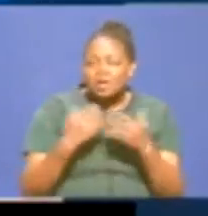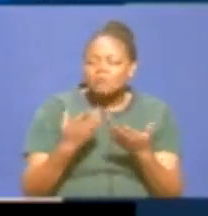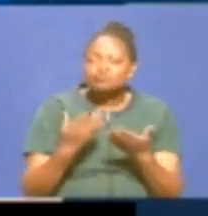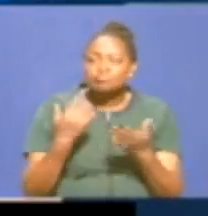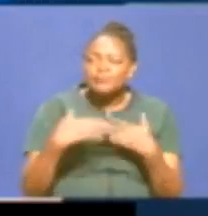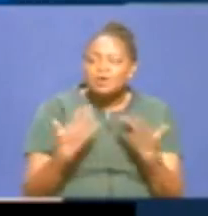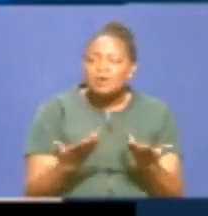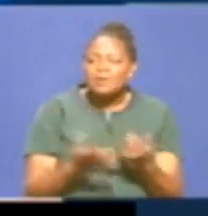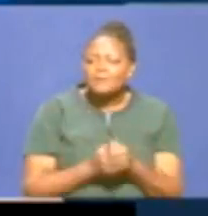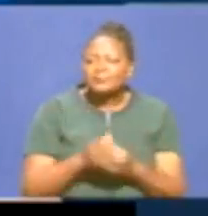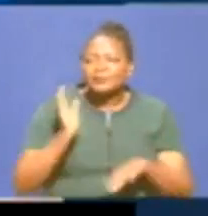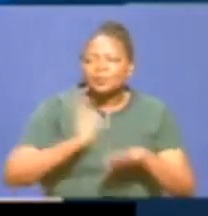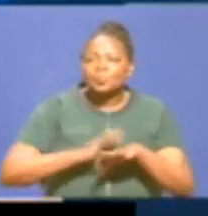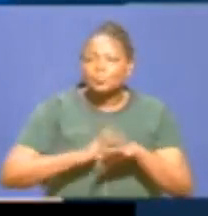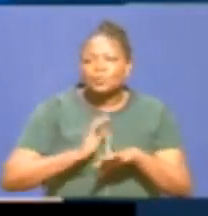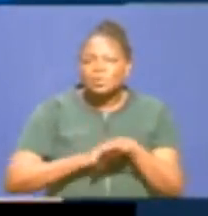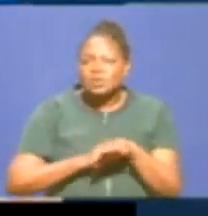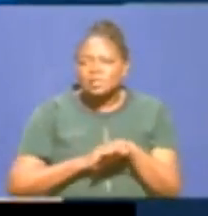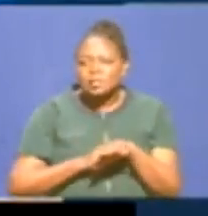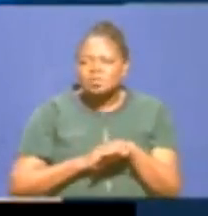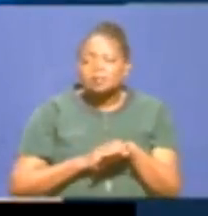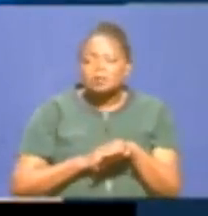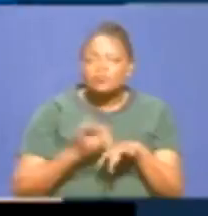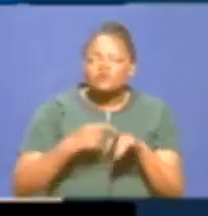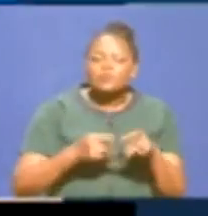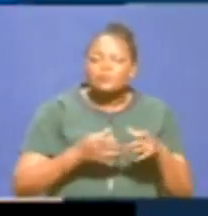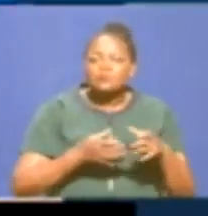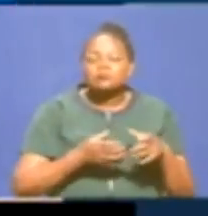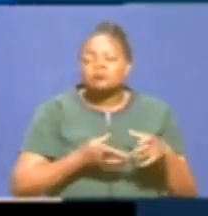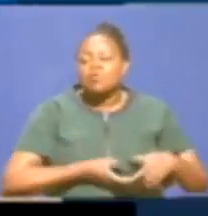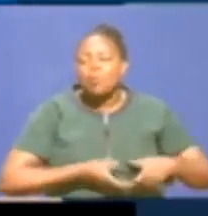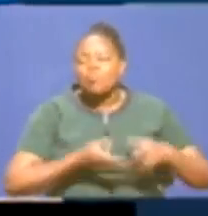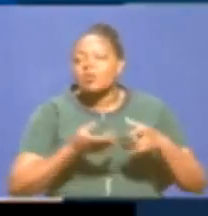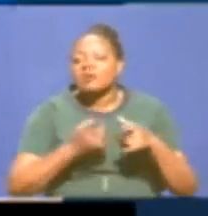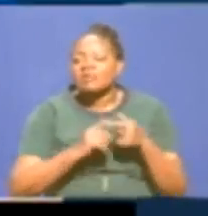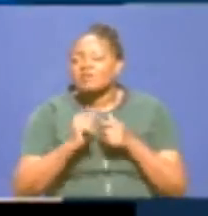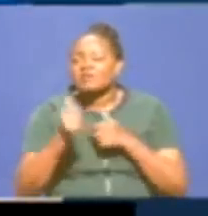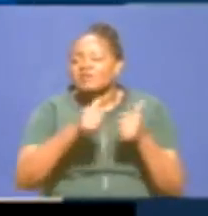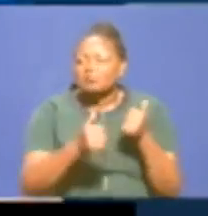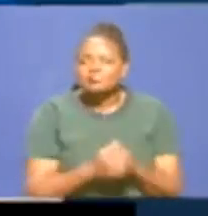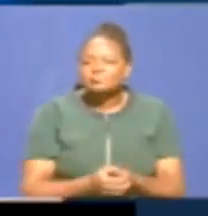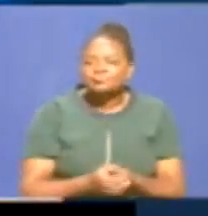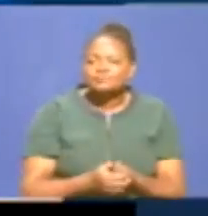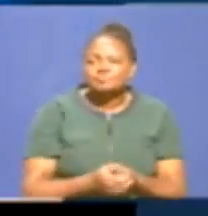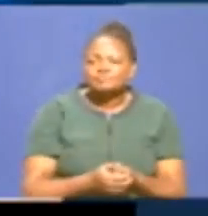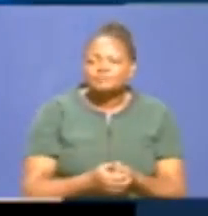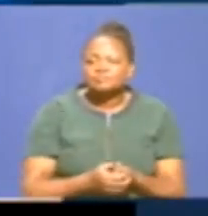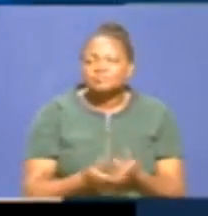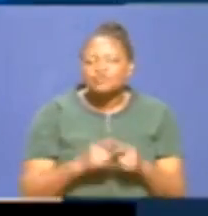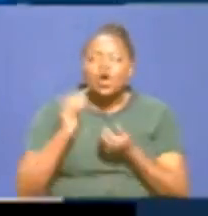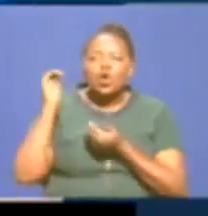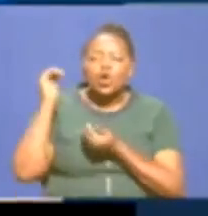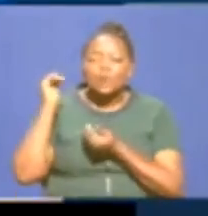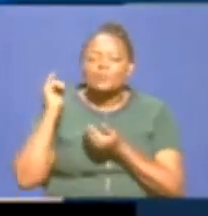play good passing game from the goalkeeper through the three zones in the field and into the attacking half and hopefully